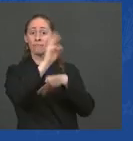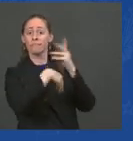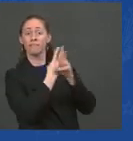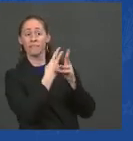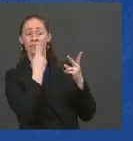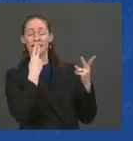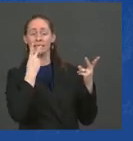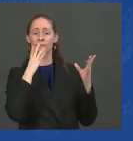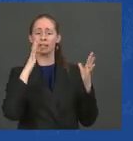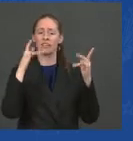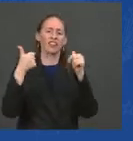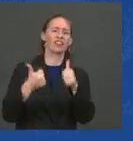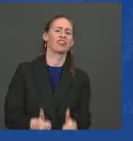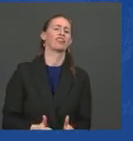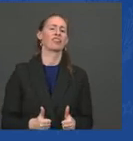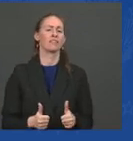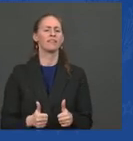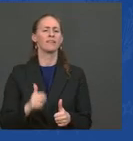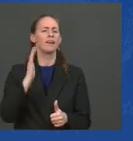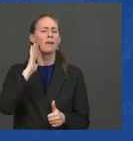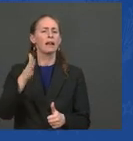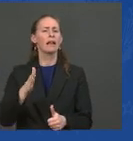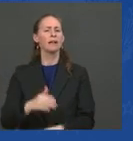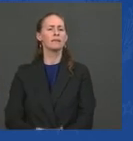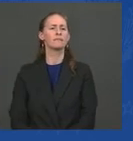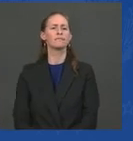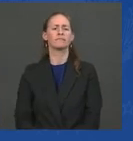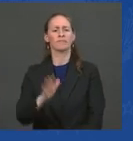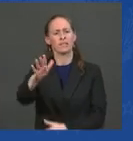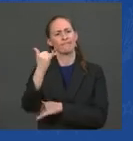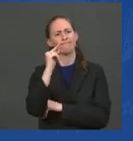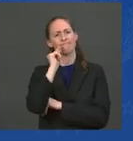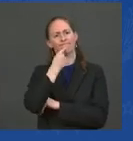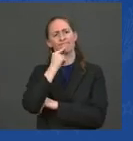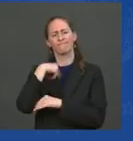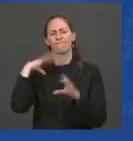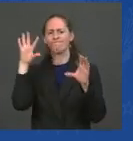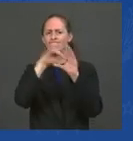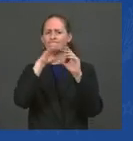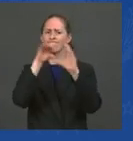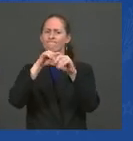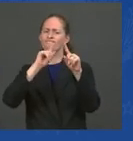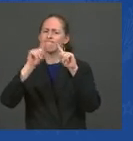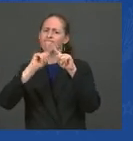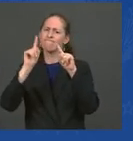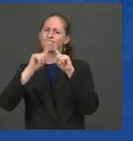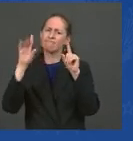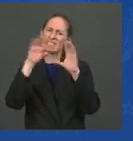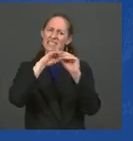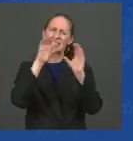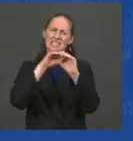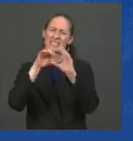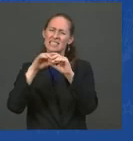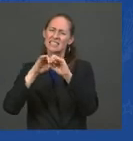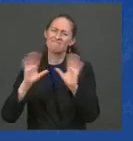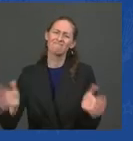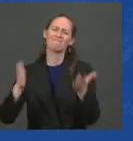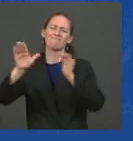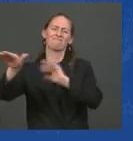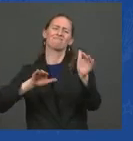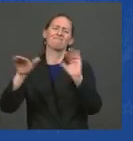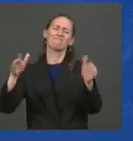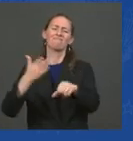So we're re-engaging multilaterally and rallying the world to advance universal human rights and fundamental